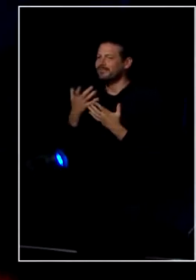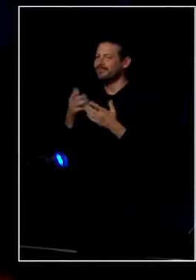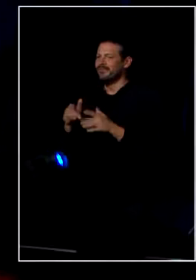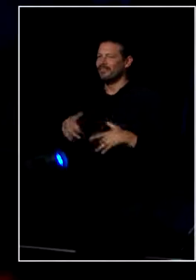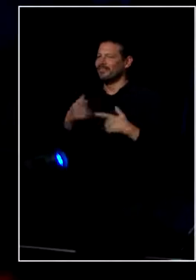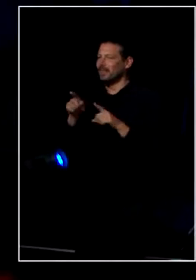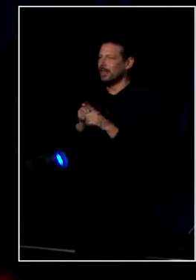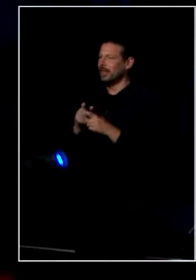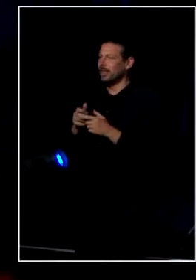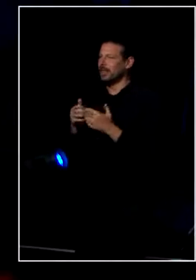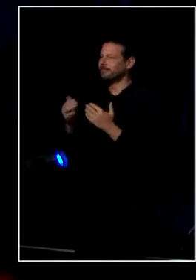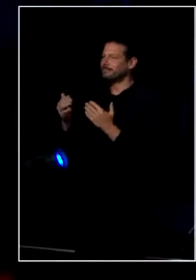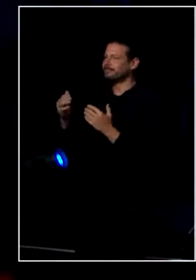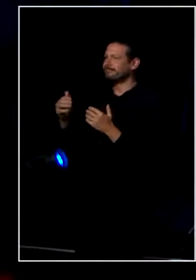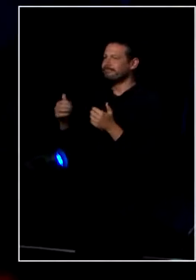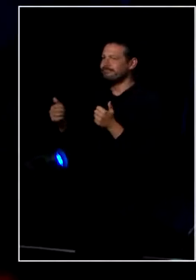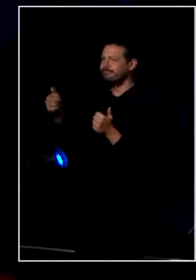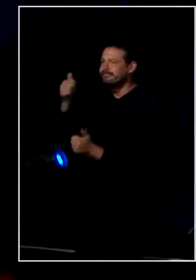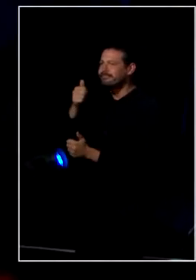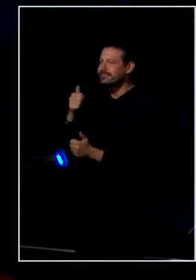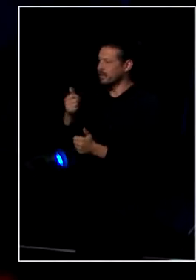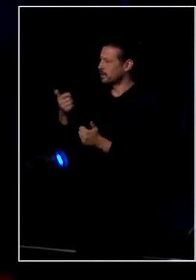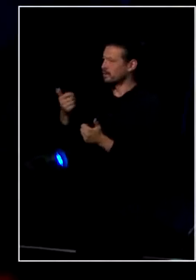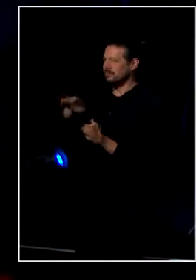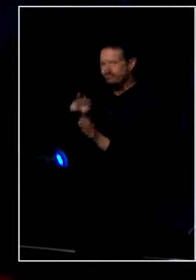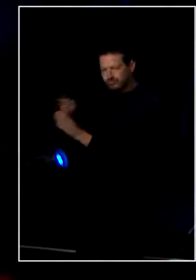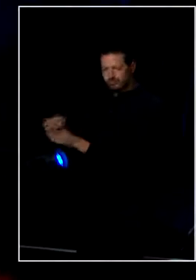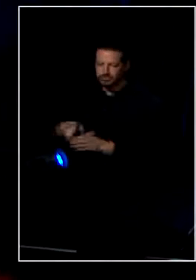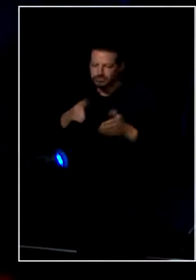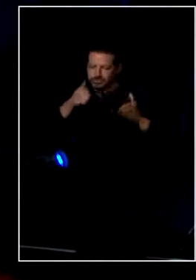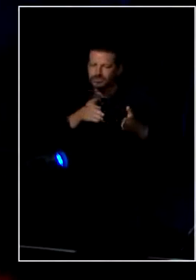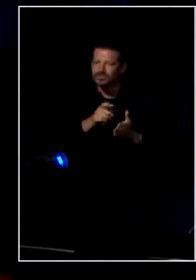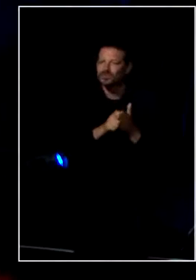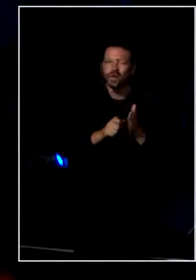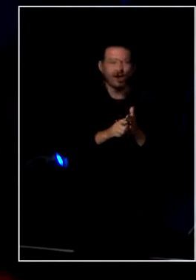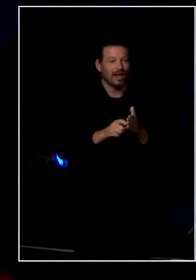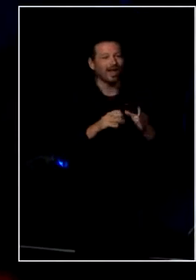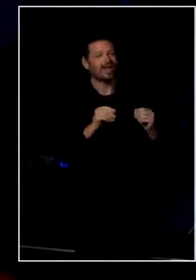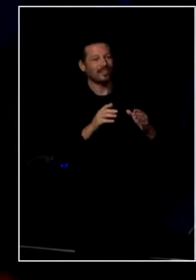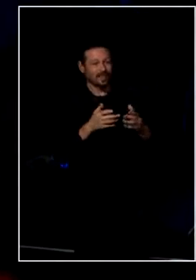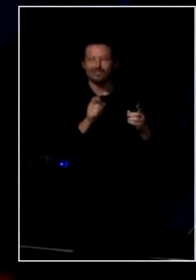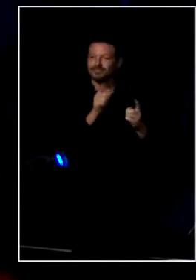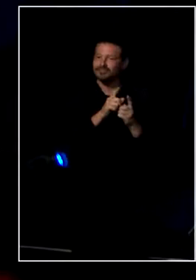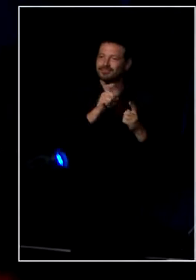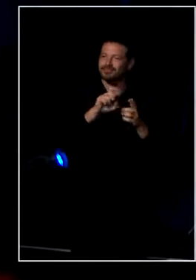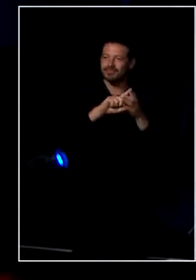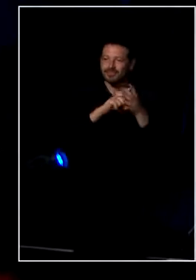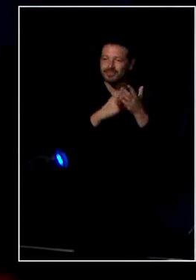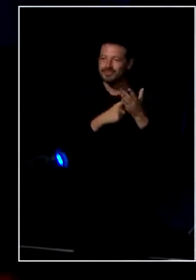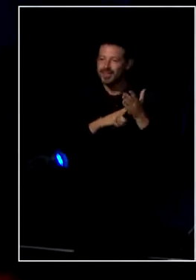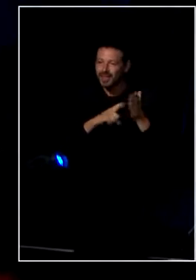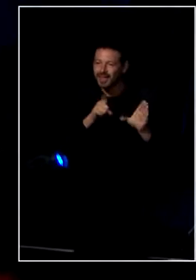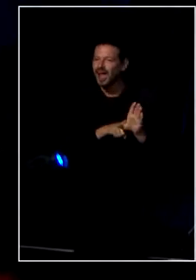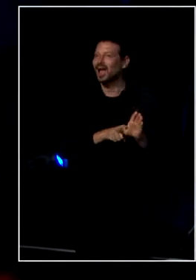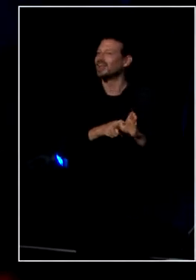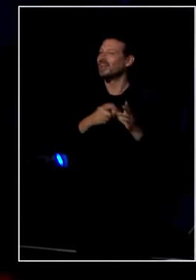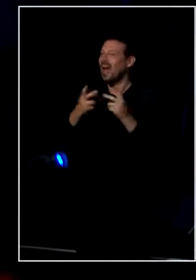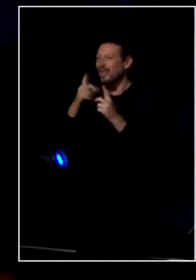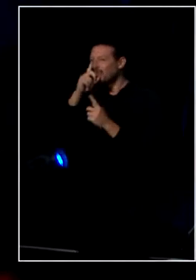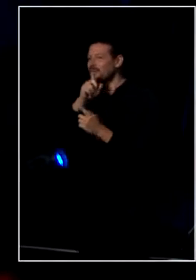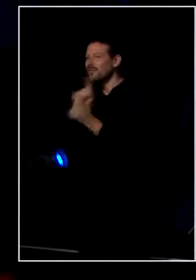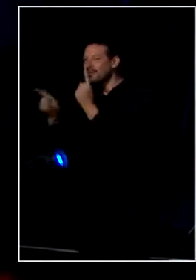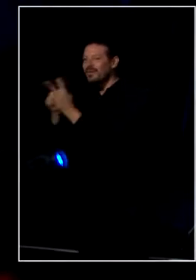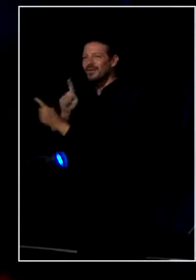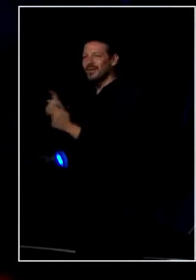be able to write and stuff. And that's how Carly found me, and that's how other people found me. It was through the writing and the time